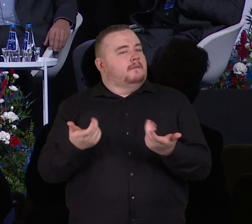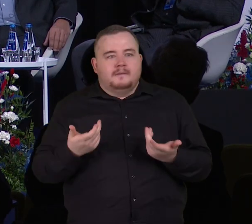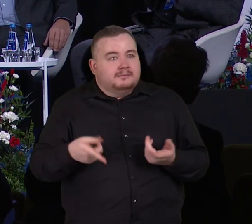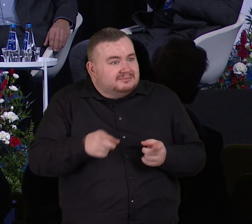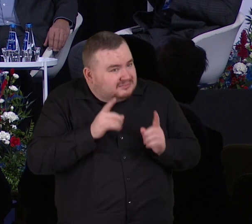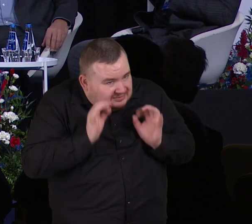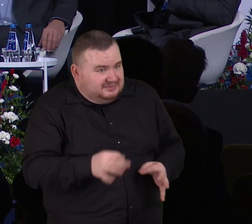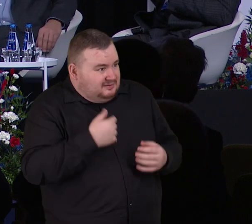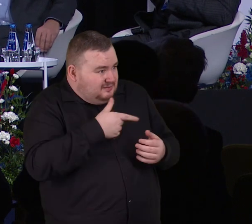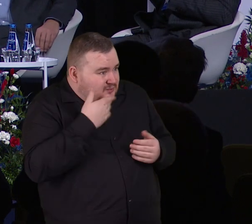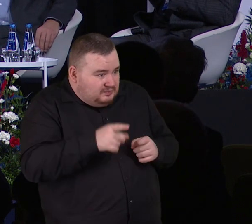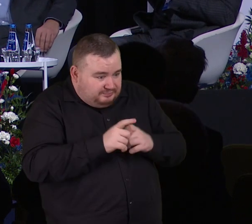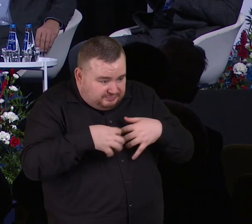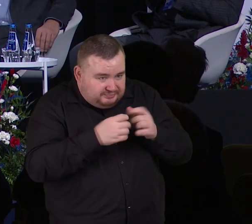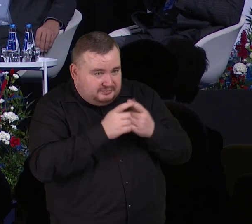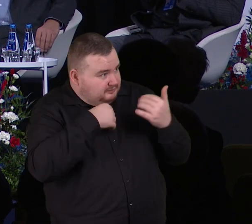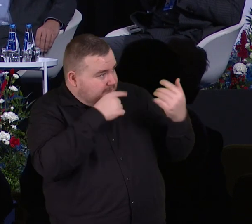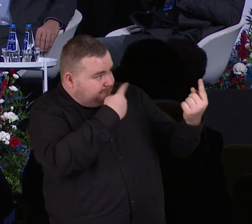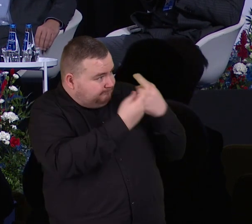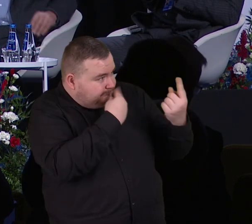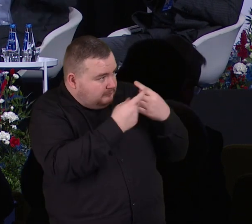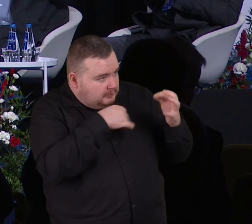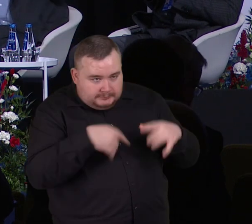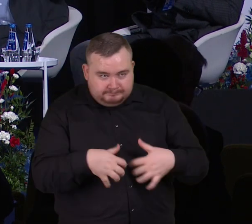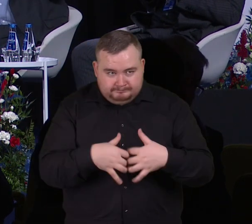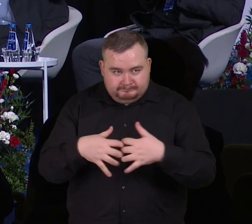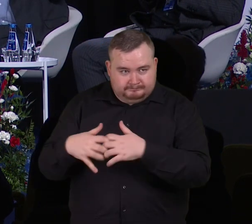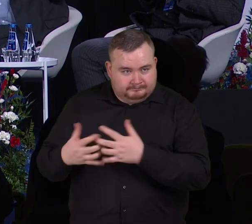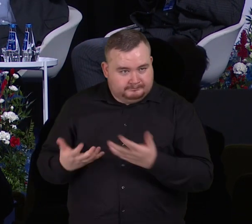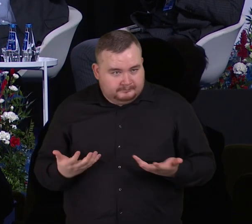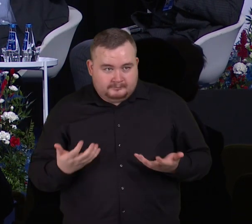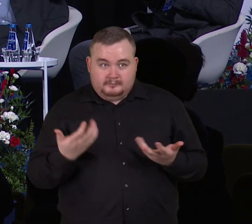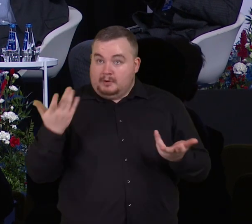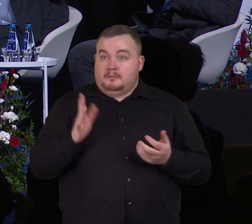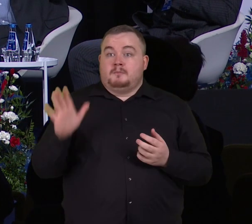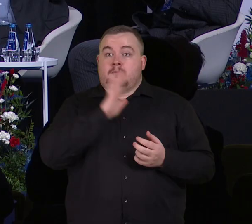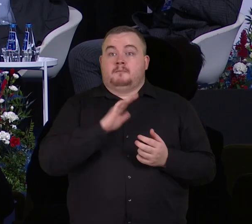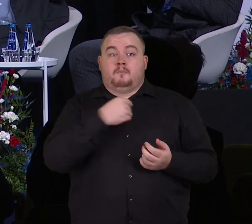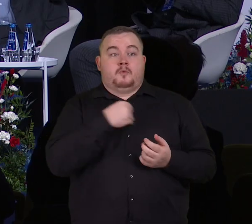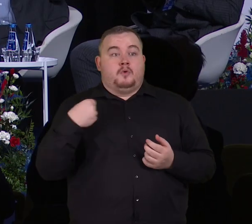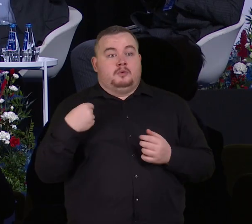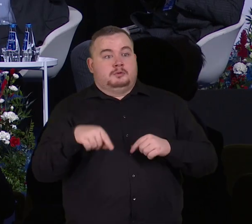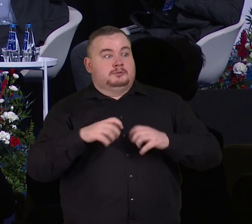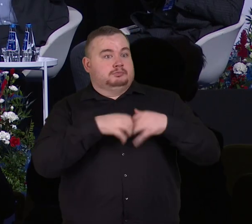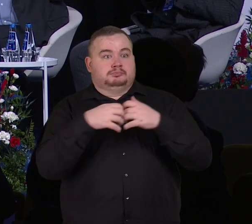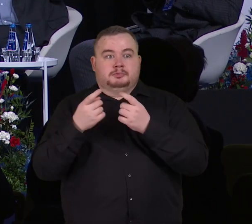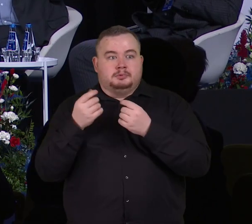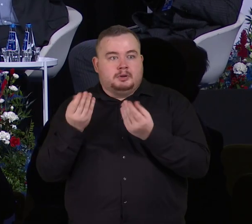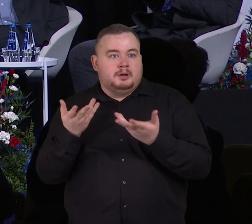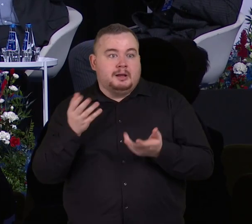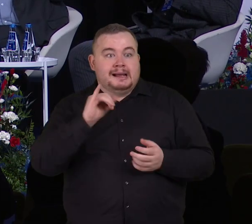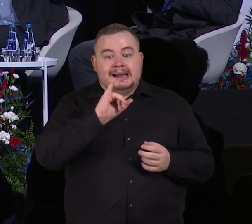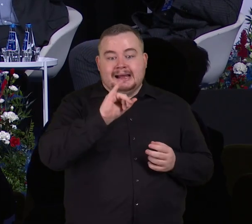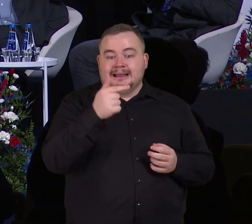build relationships. Yes, what you've said is extremely important. I believe that, you know, all